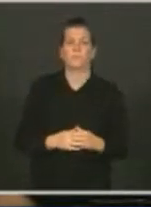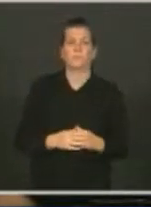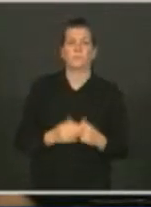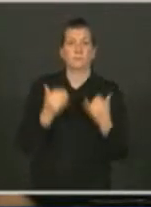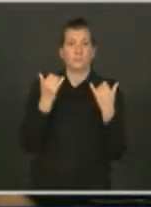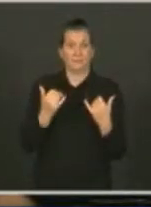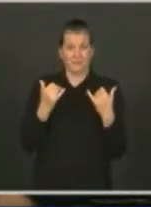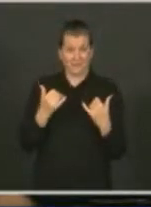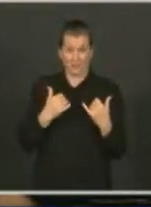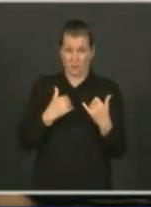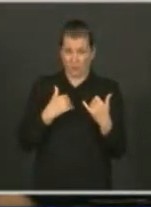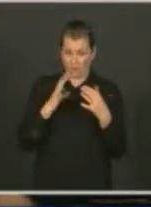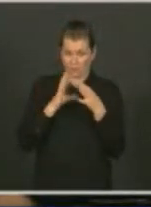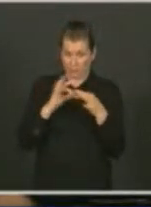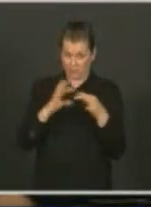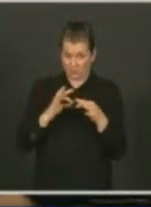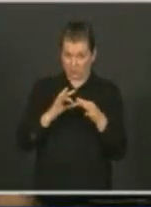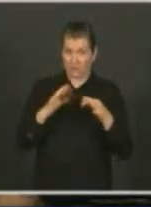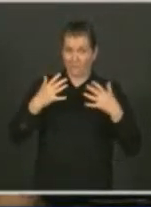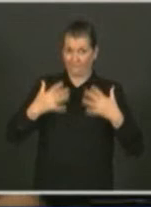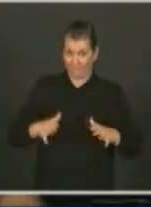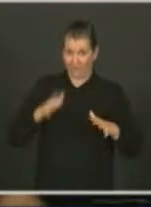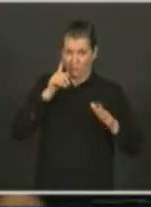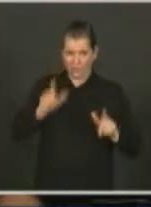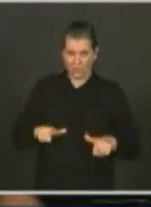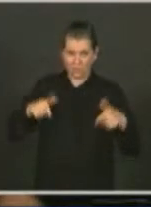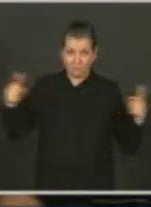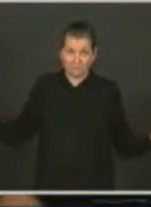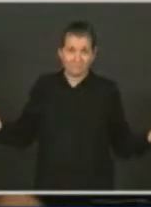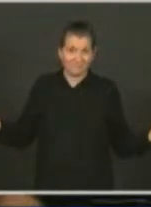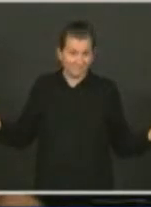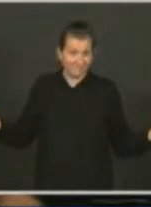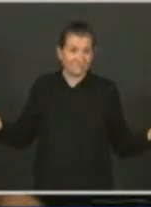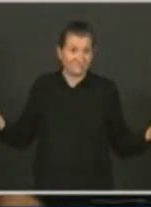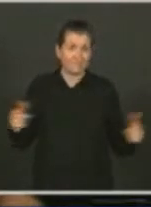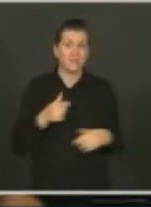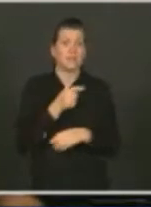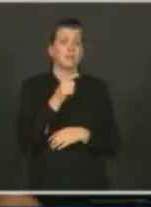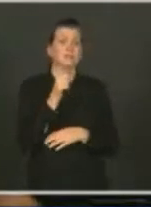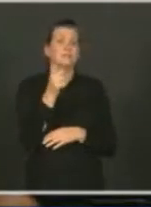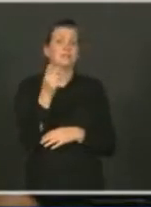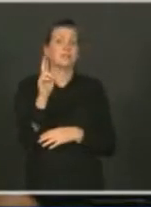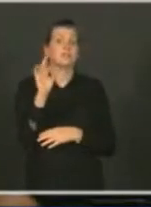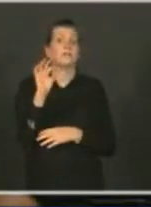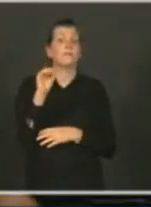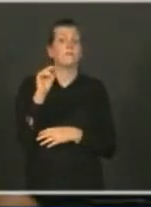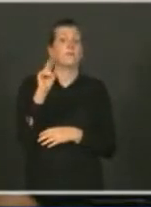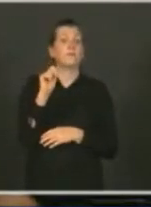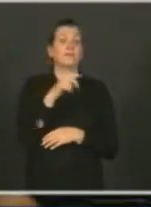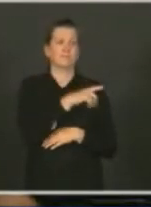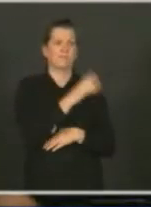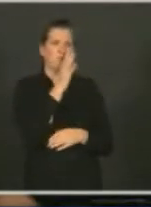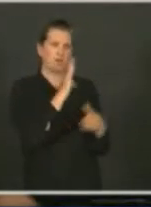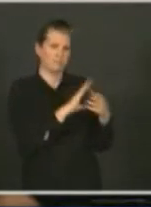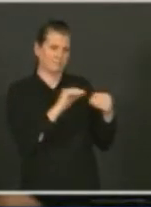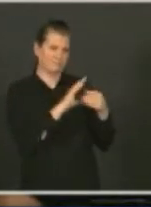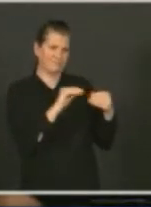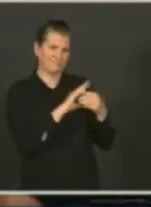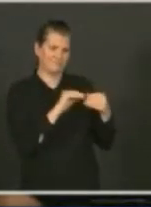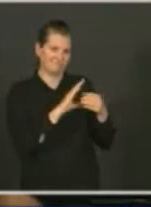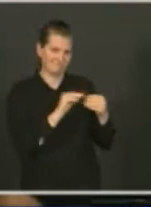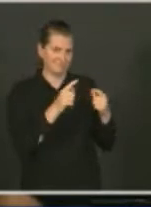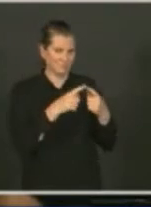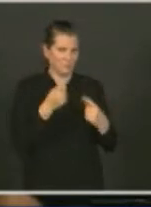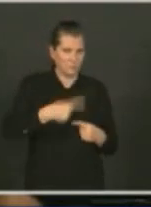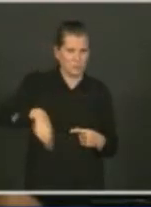my announcements, I am going to invite Dr. Foreman to speak about the reality facing her and